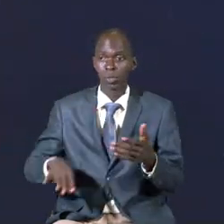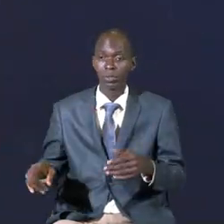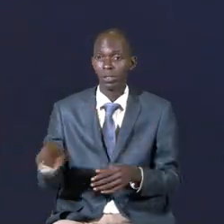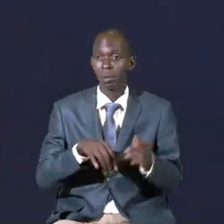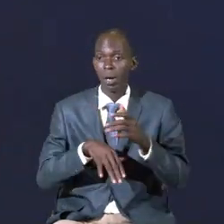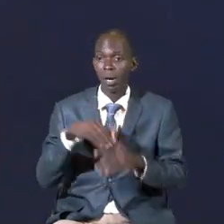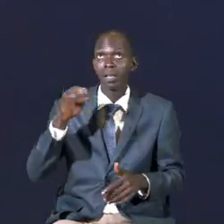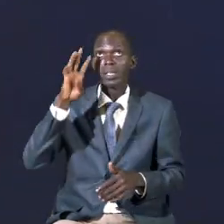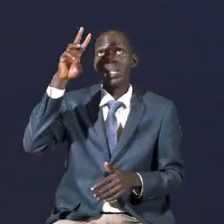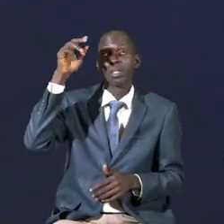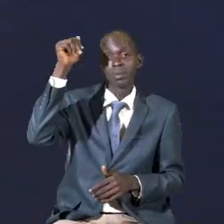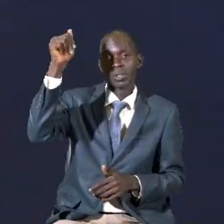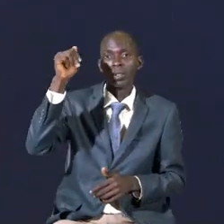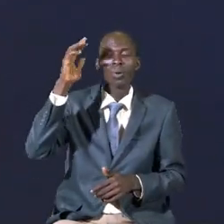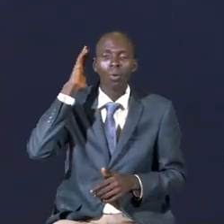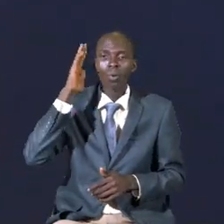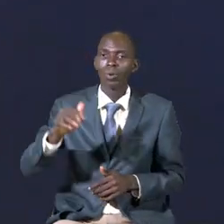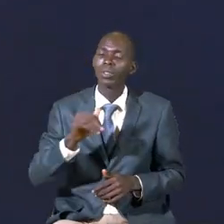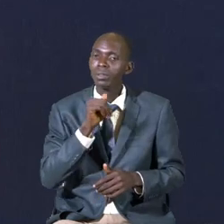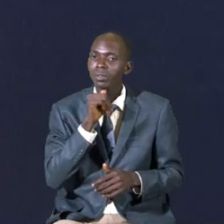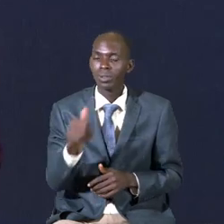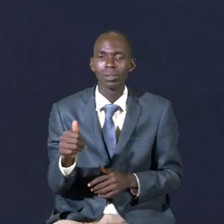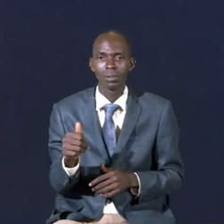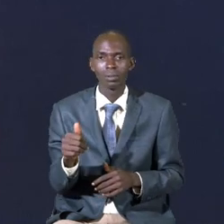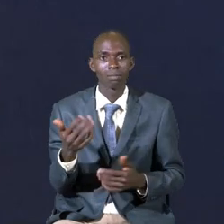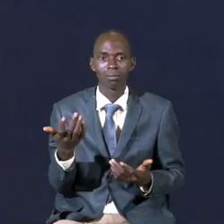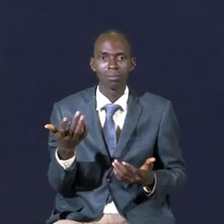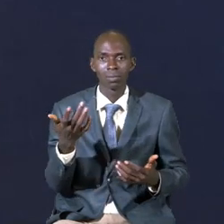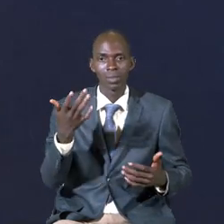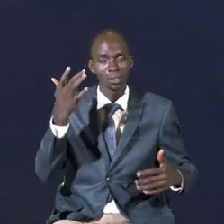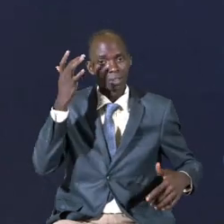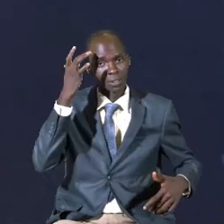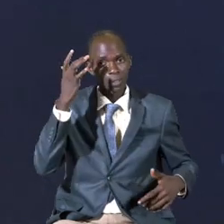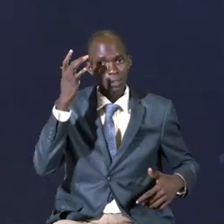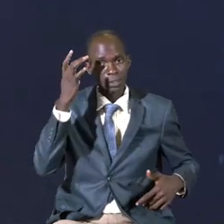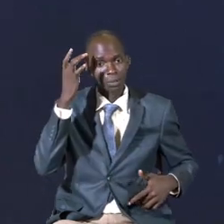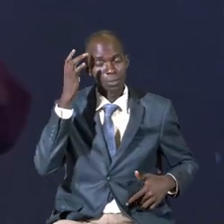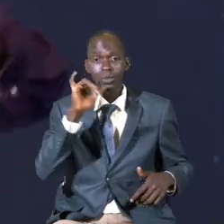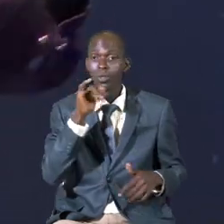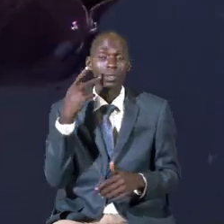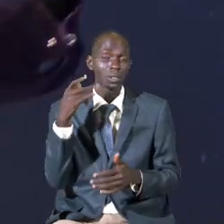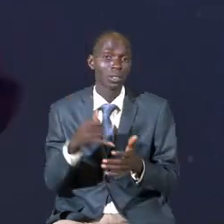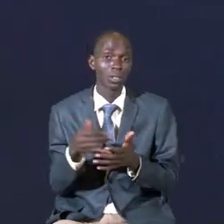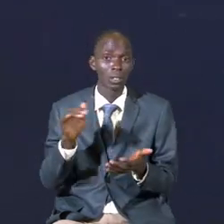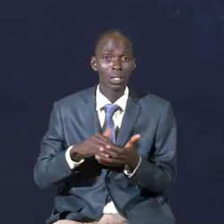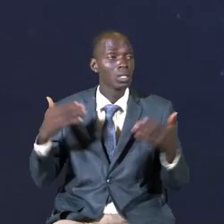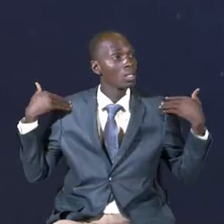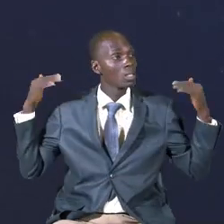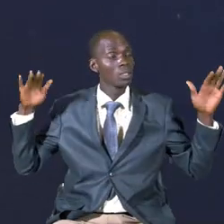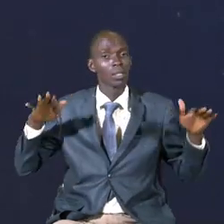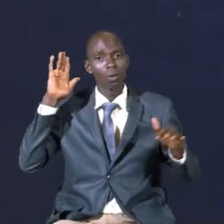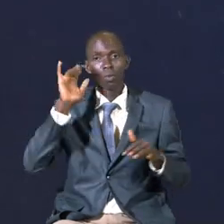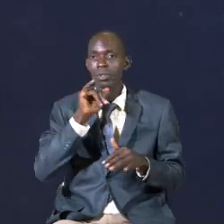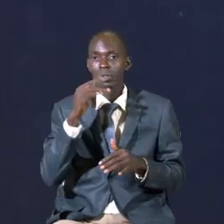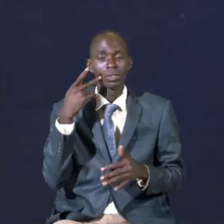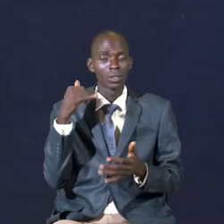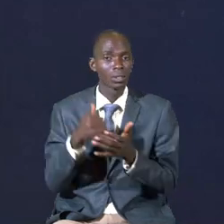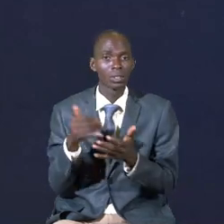himself will not see it again angels will not see it again christ will not say that